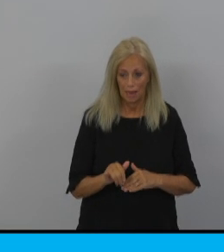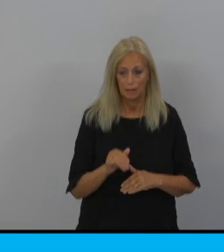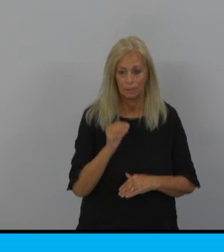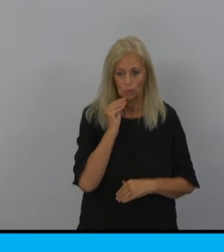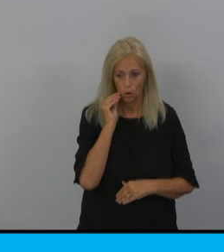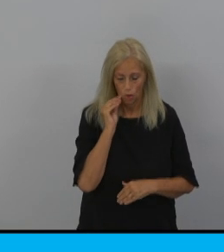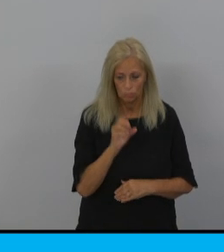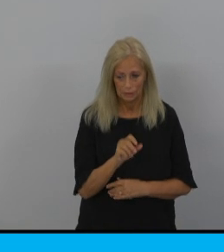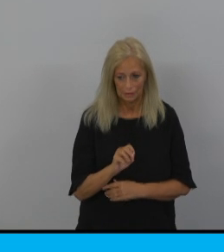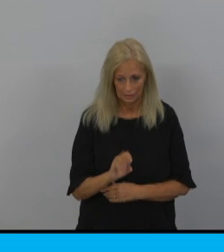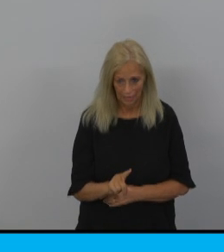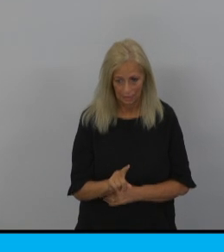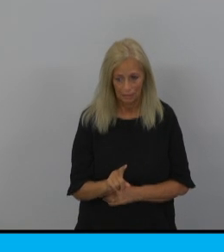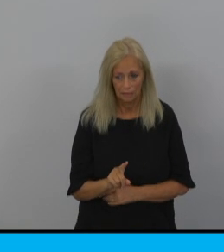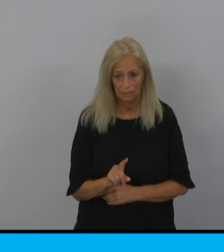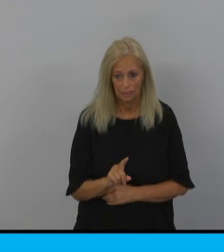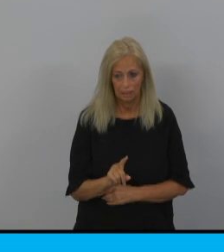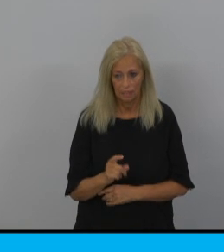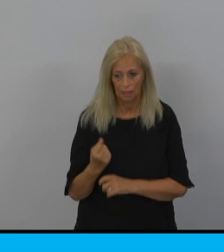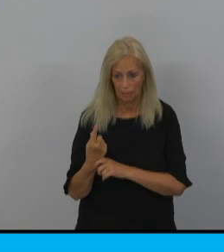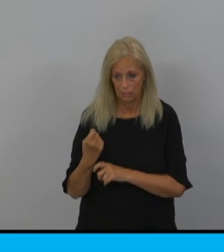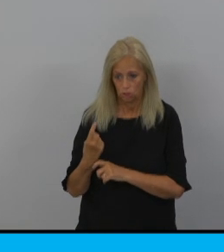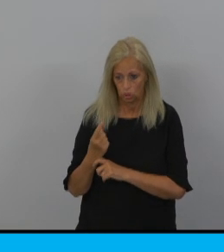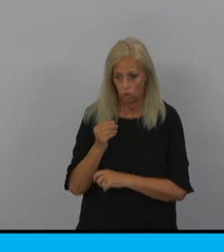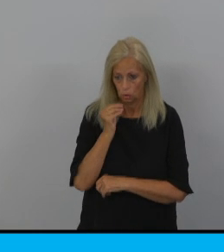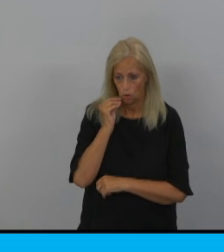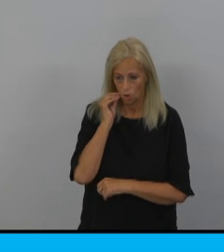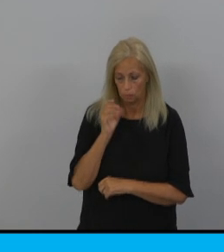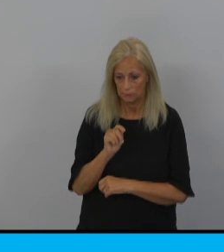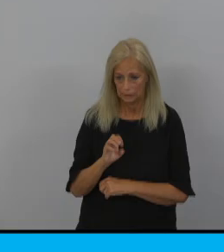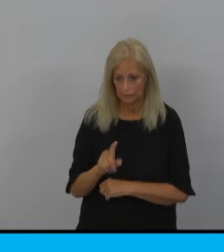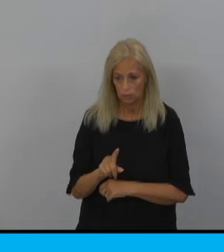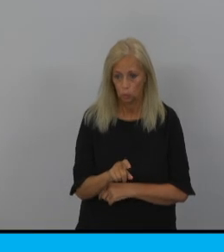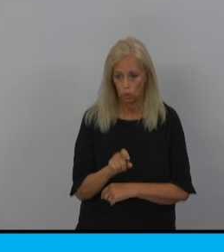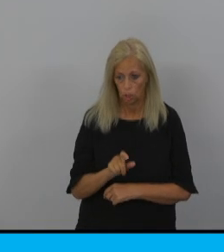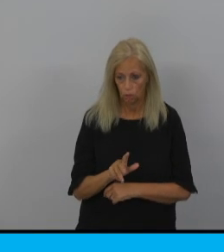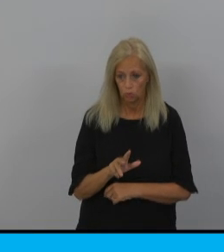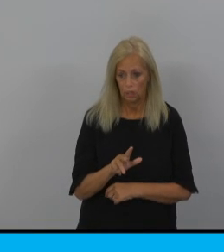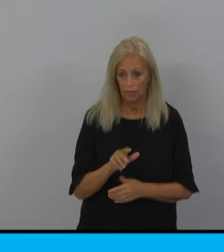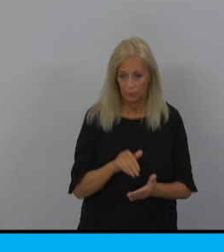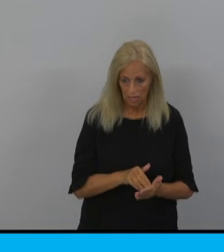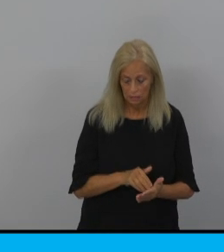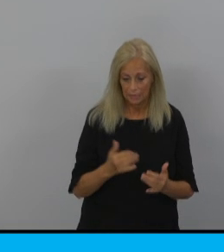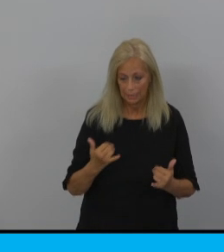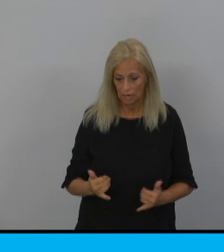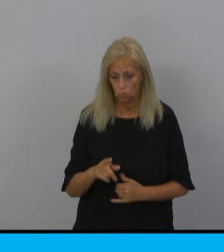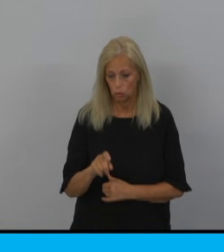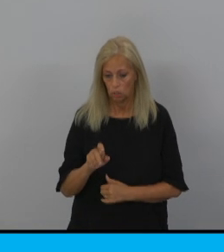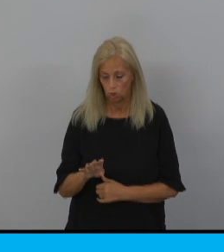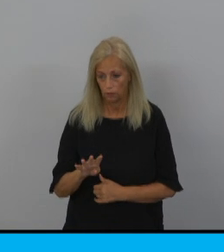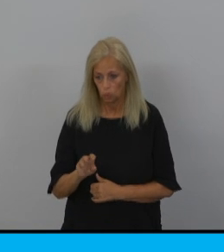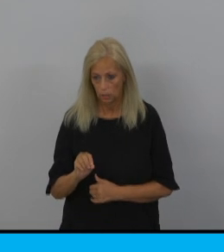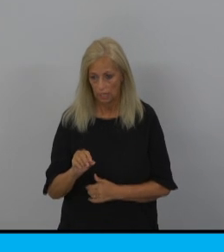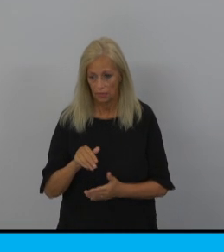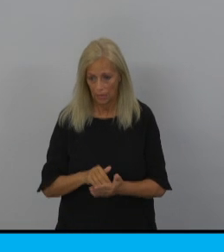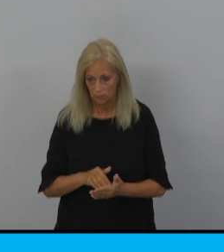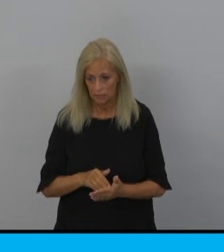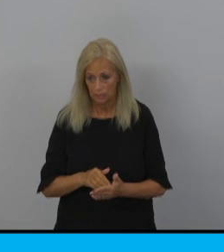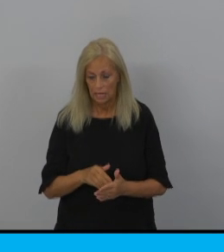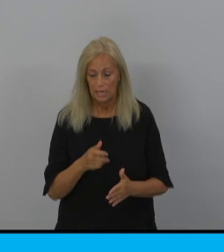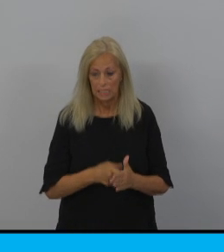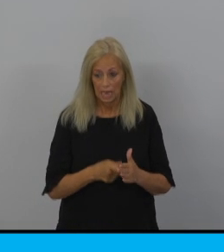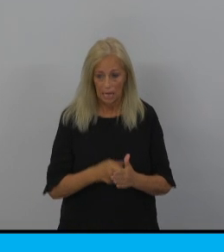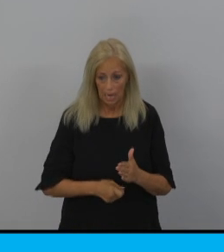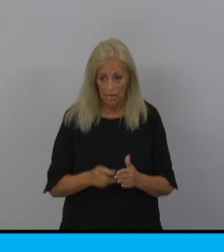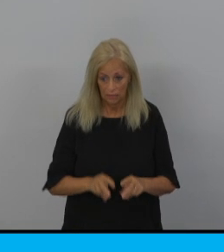exemption, because last year our homestead exemption was, of course, 100,000. This year it's 140,000. So the taxable